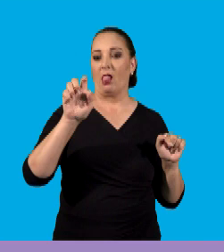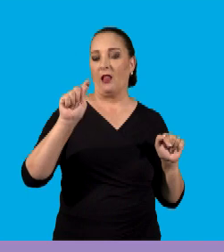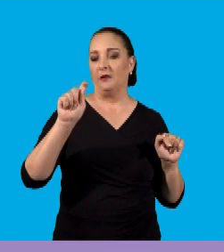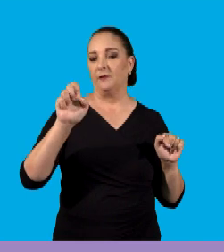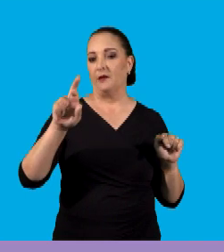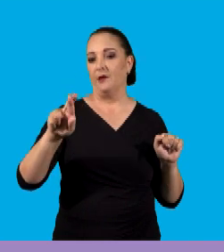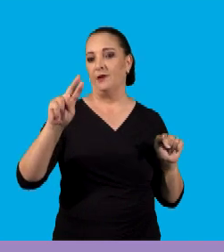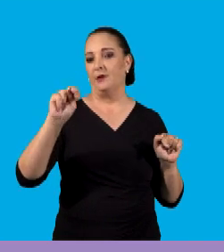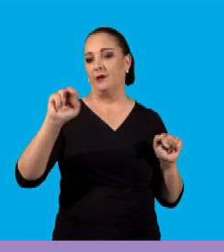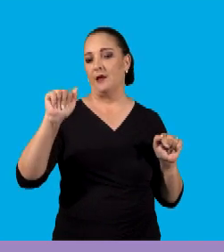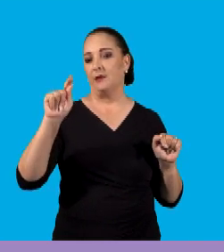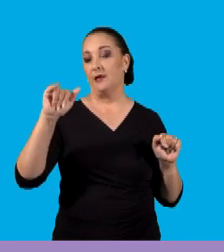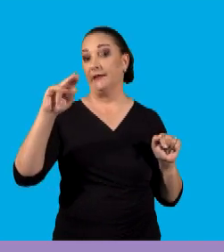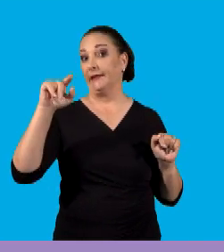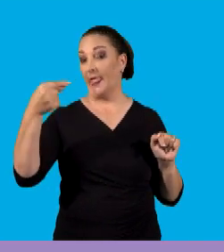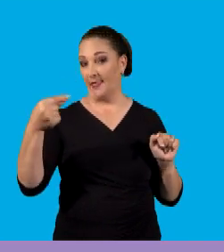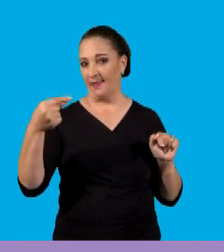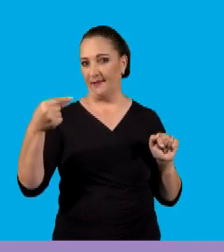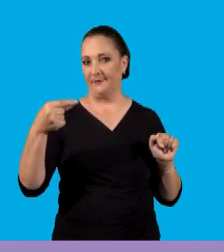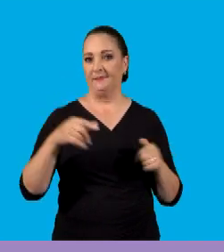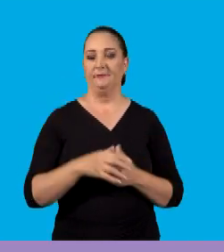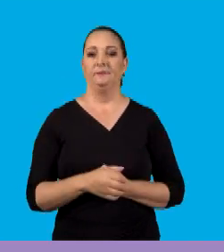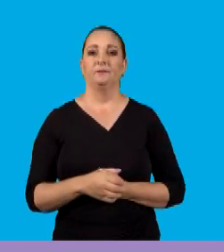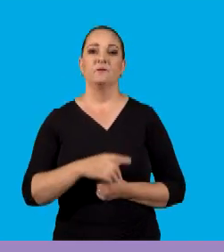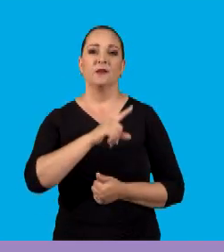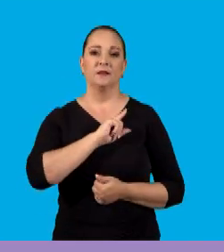alternating angles. 100, let me write that properly,